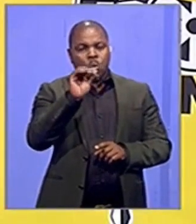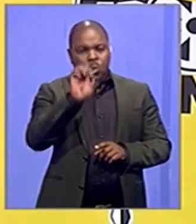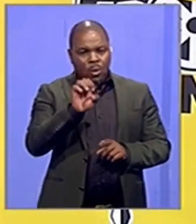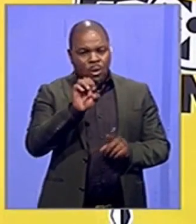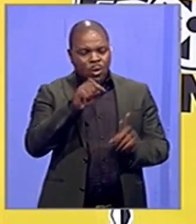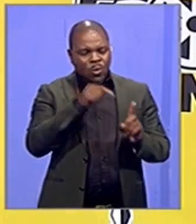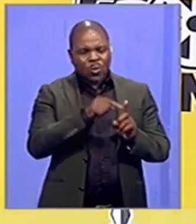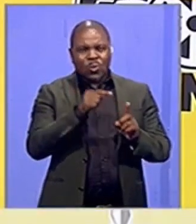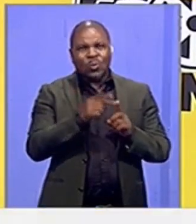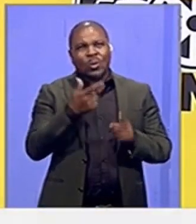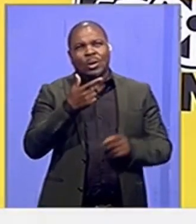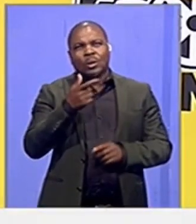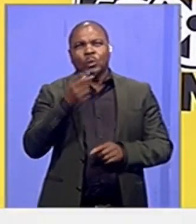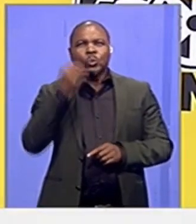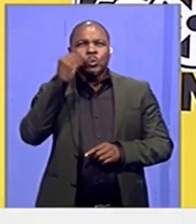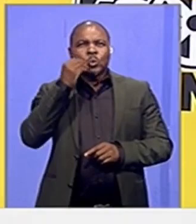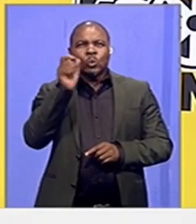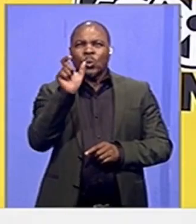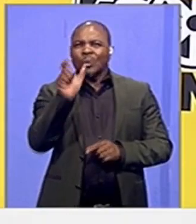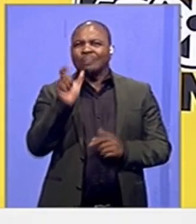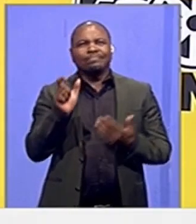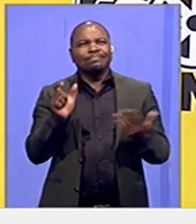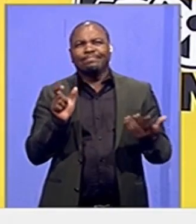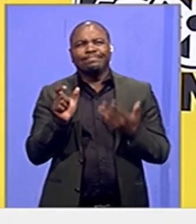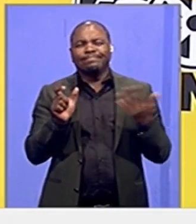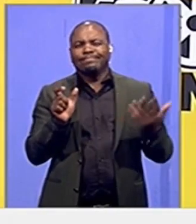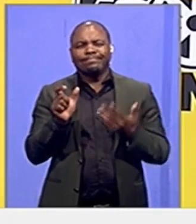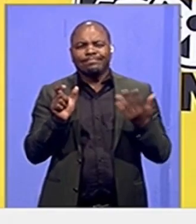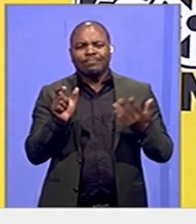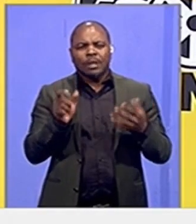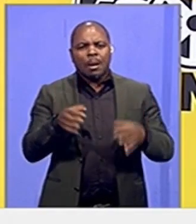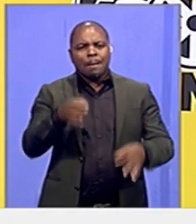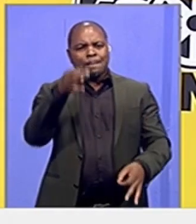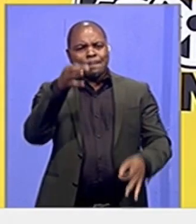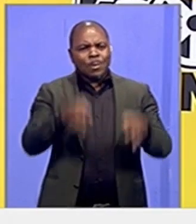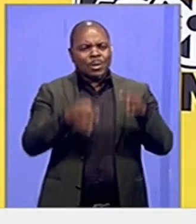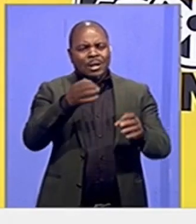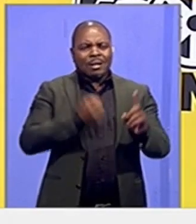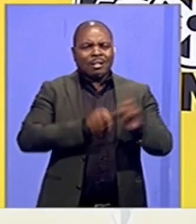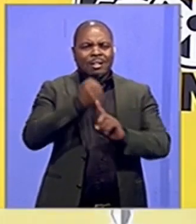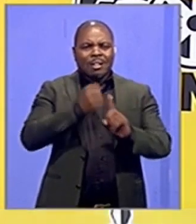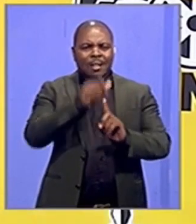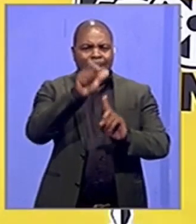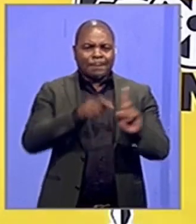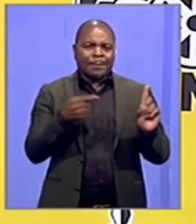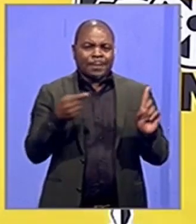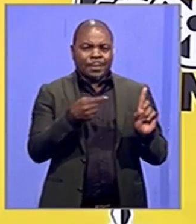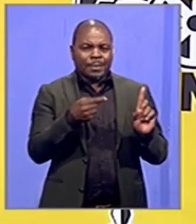ha ke tsebe mantswe a Sesotho a teng empa e ne le political activist.